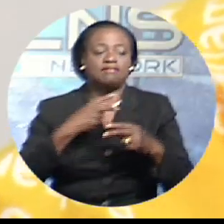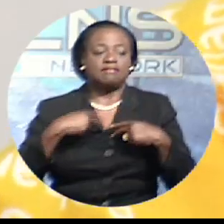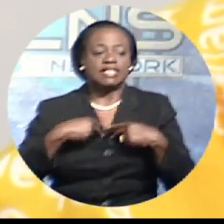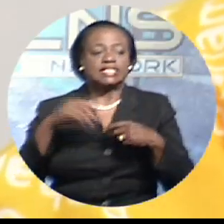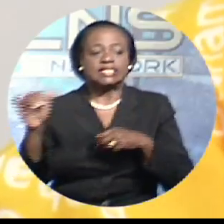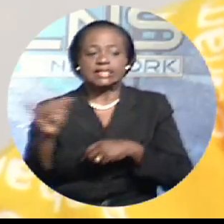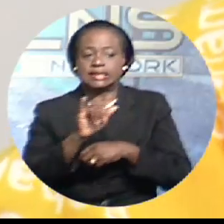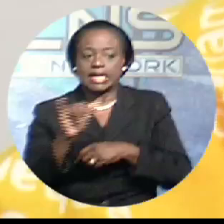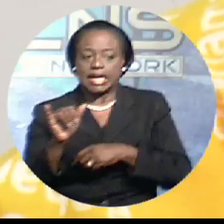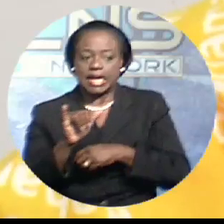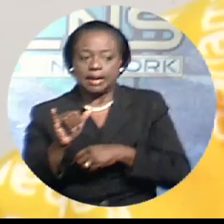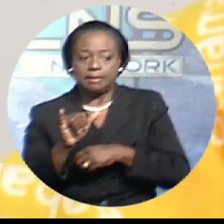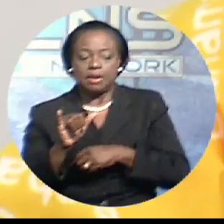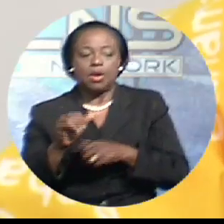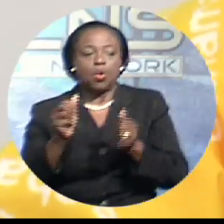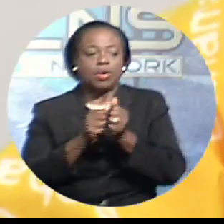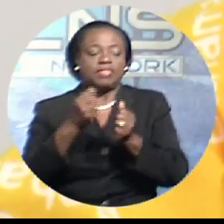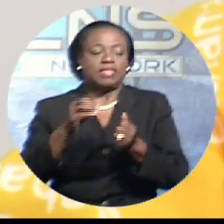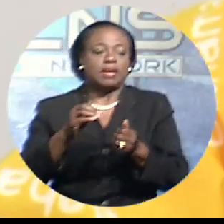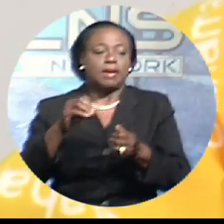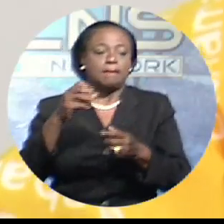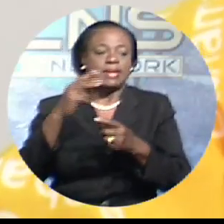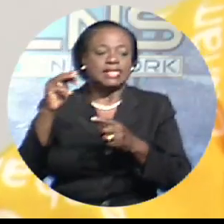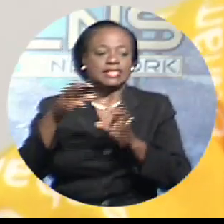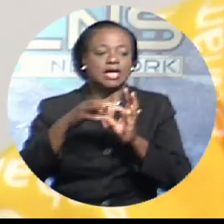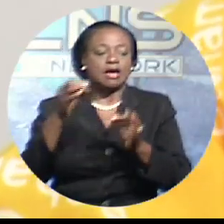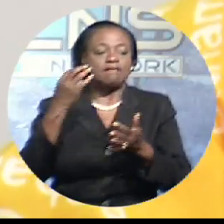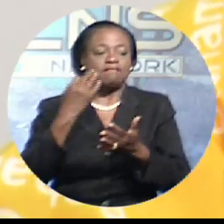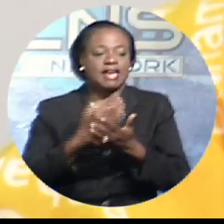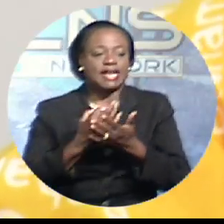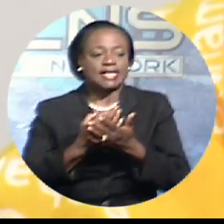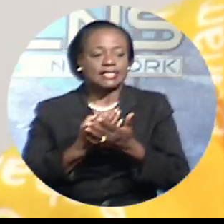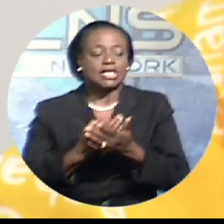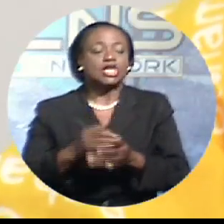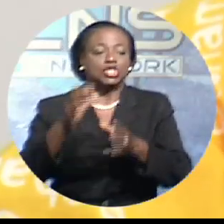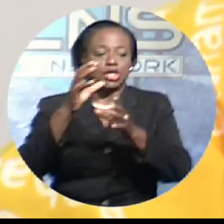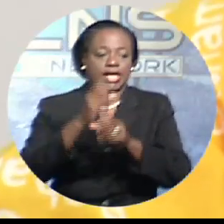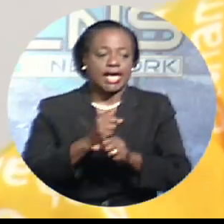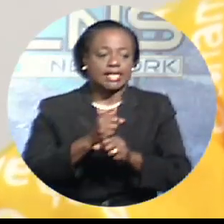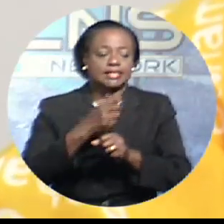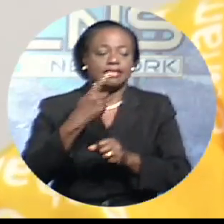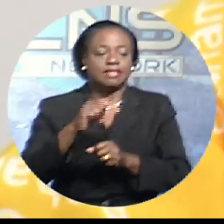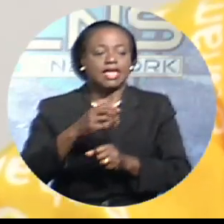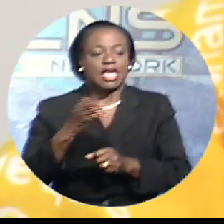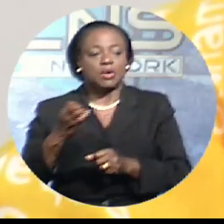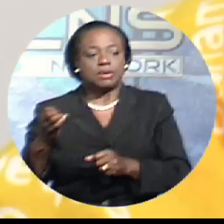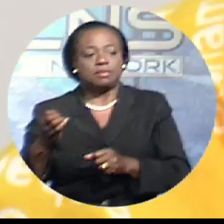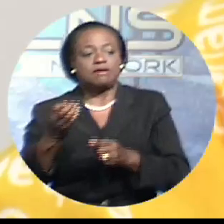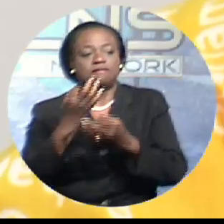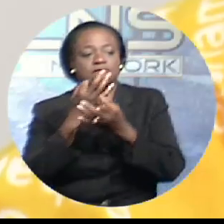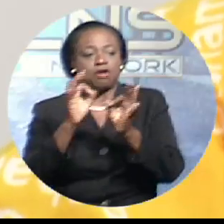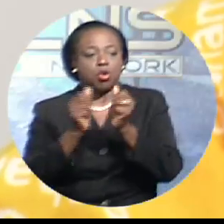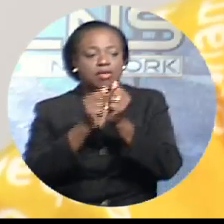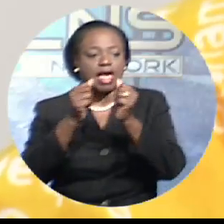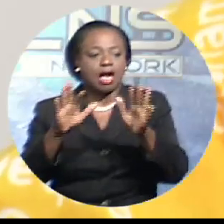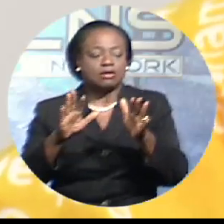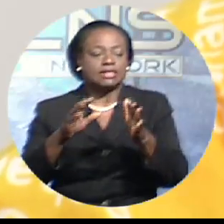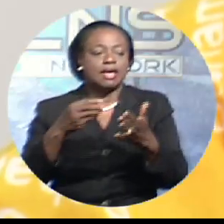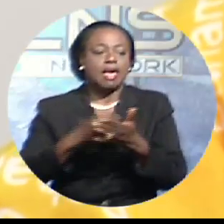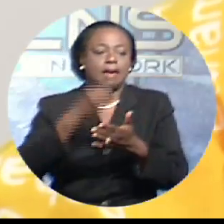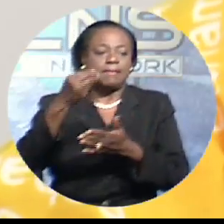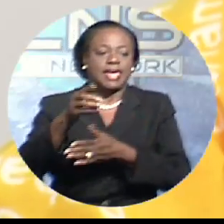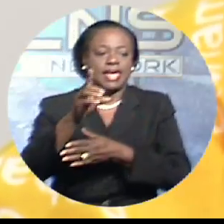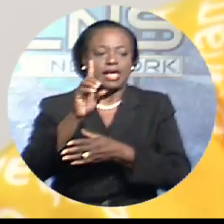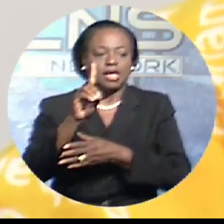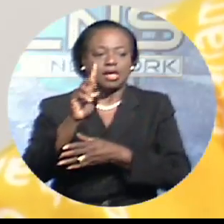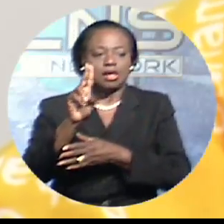now with the Ministry of Finance, you know, would allow us to have these equipments without paying a duty on them. So we want things